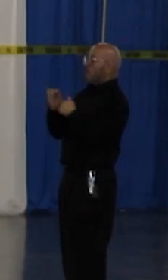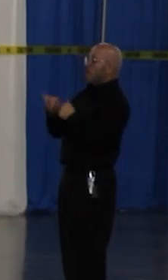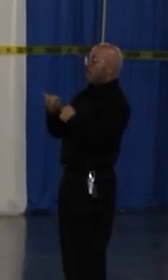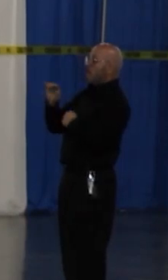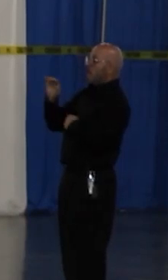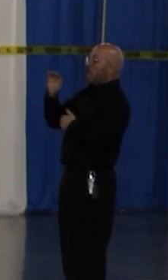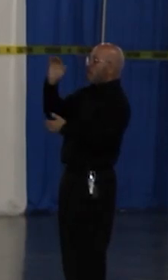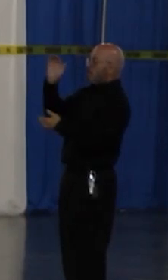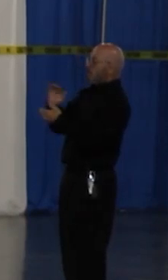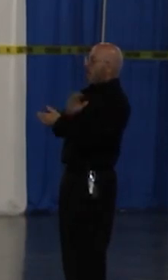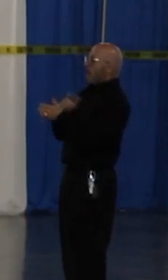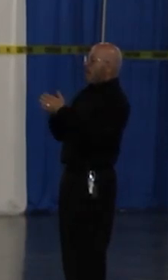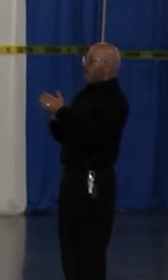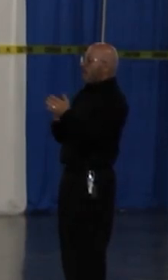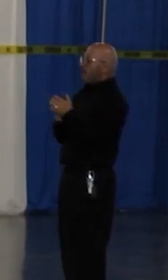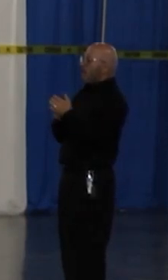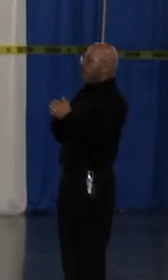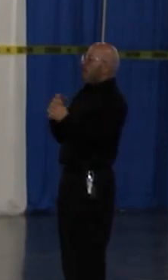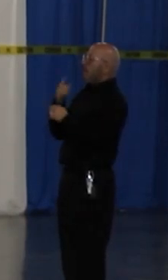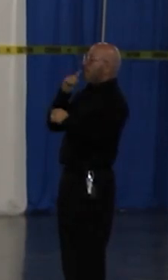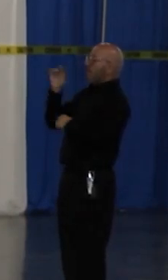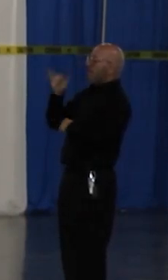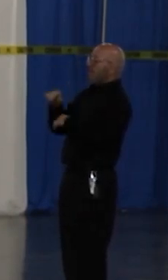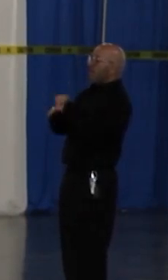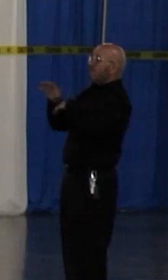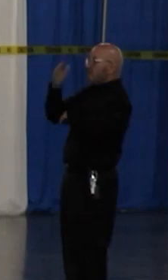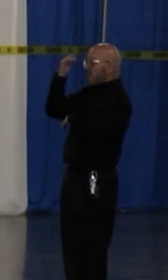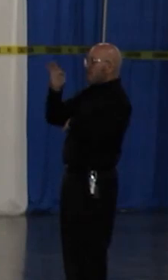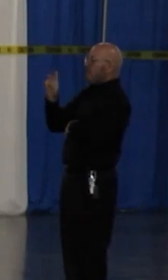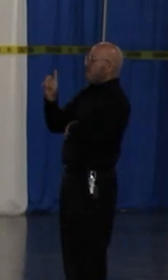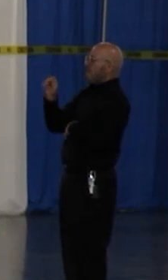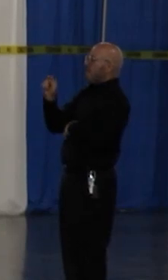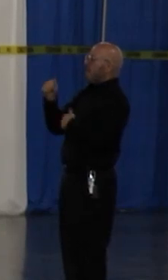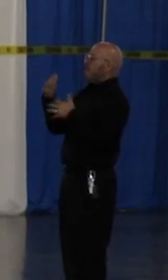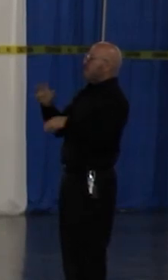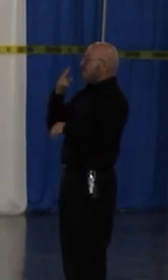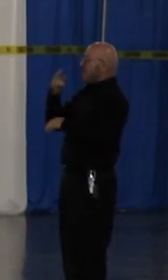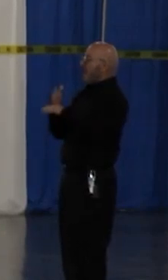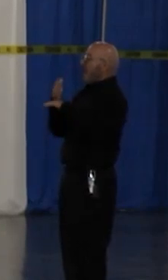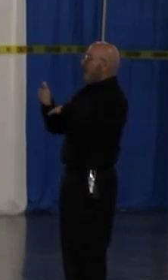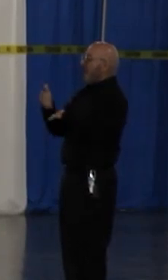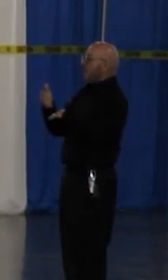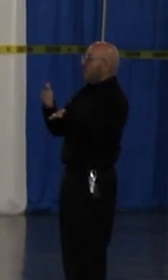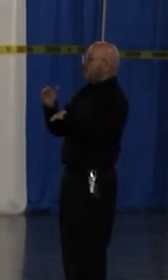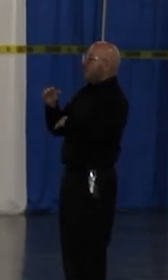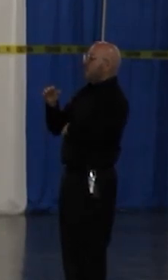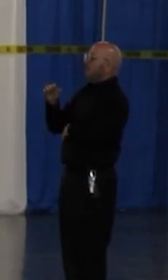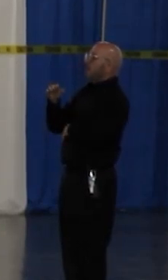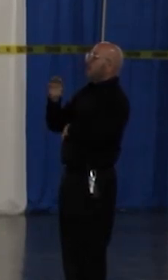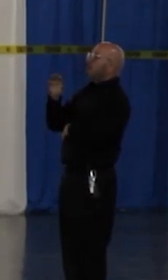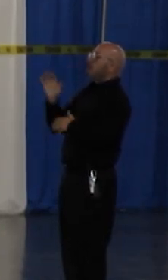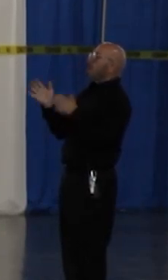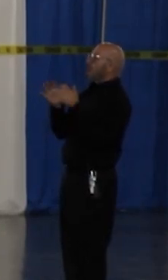lowering our criteria for those advisory was because of the data we had seen after the derecho. So this really